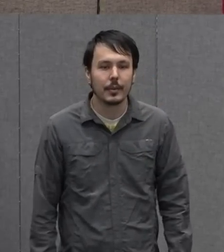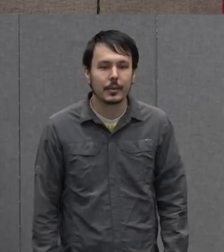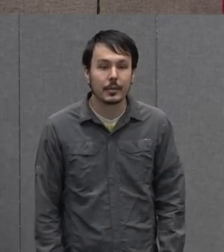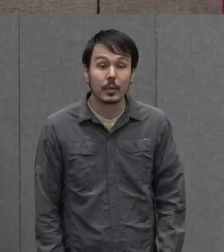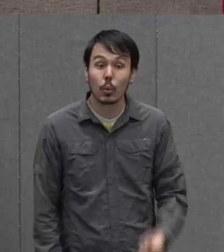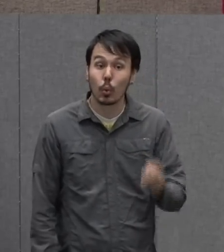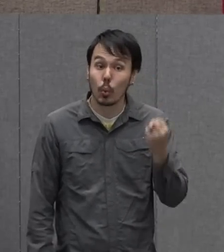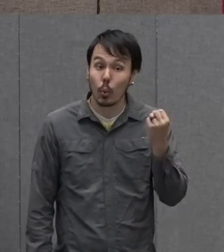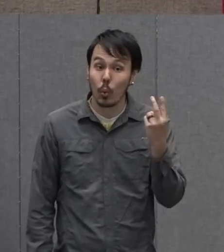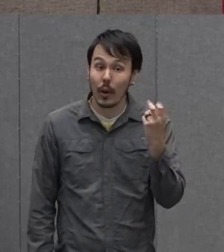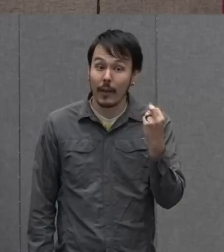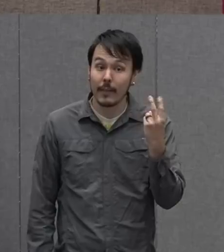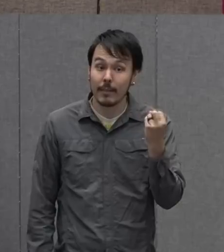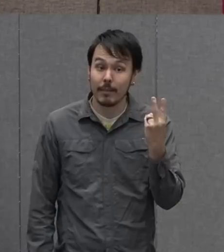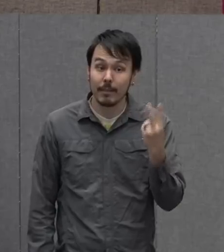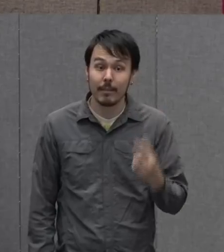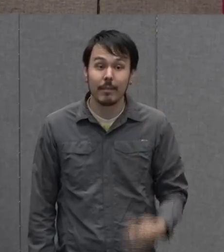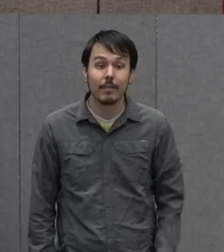12,